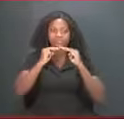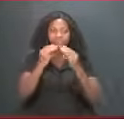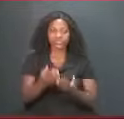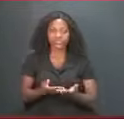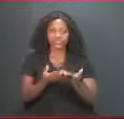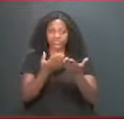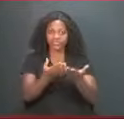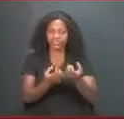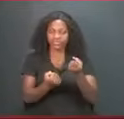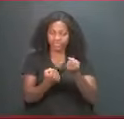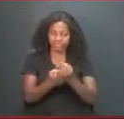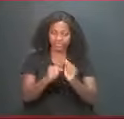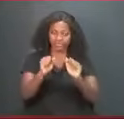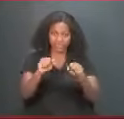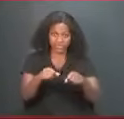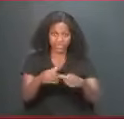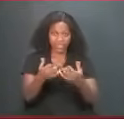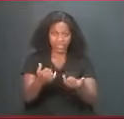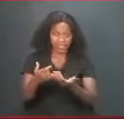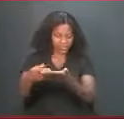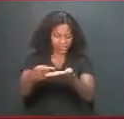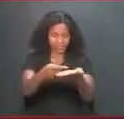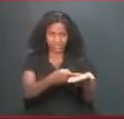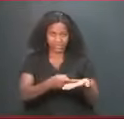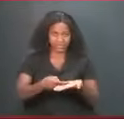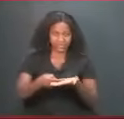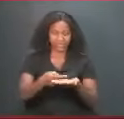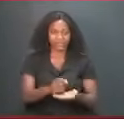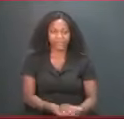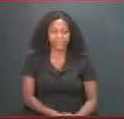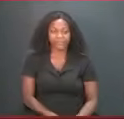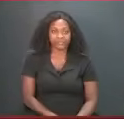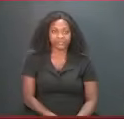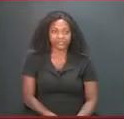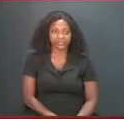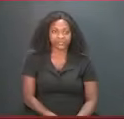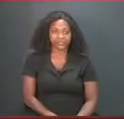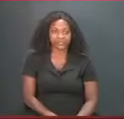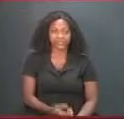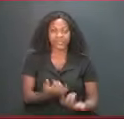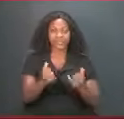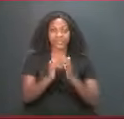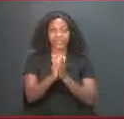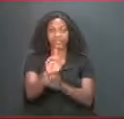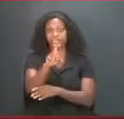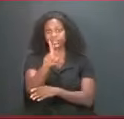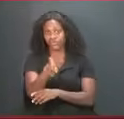seconded. It's for the consideration of the House. I proceed to put the question.